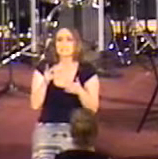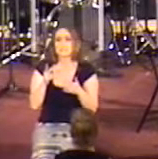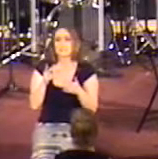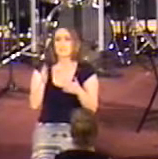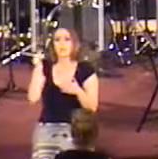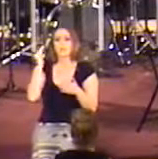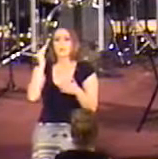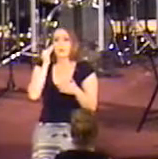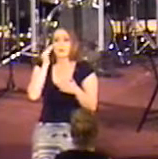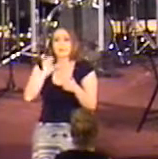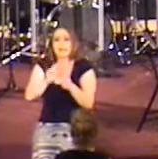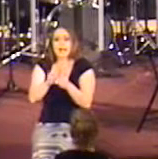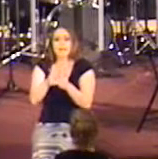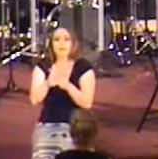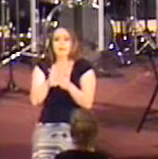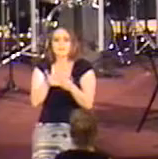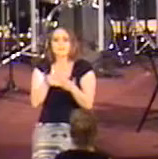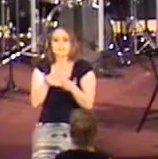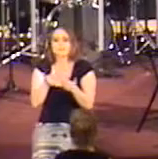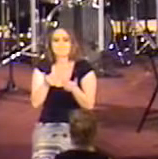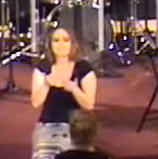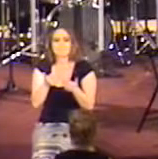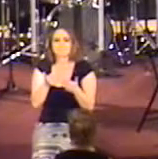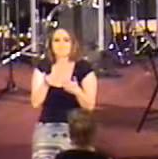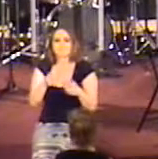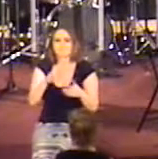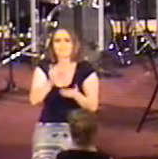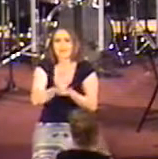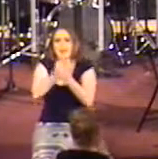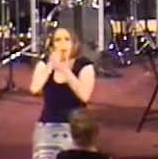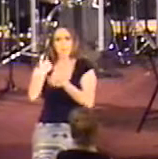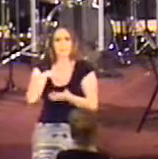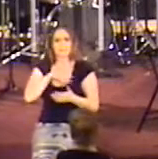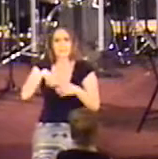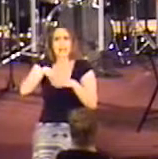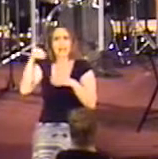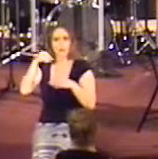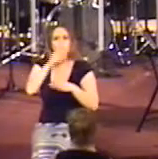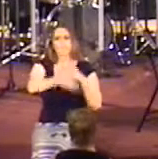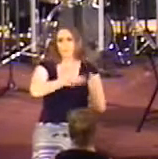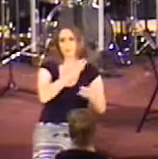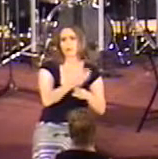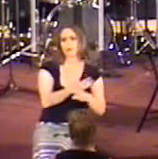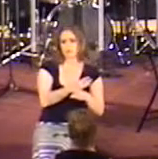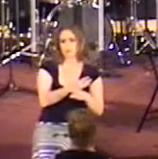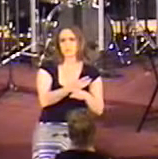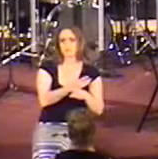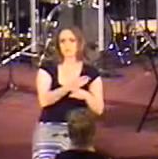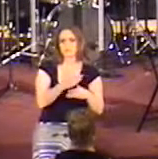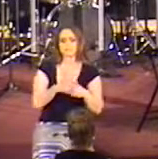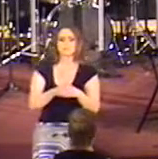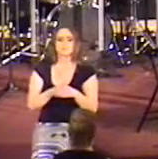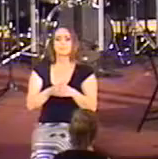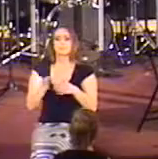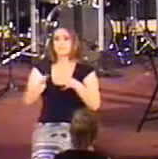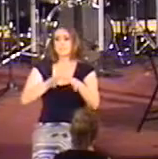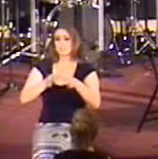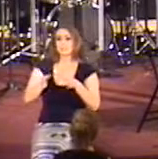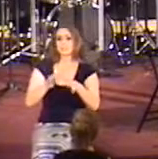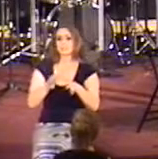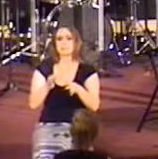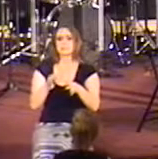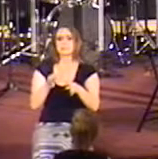of the rut or pulling us out of the influence of the world. But notice how he describes it. This is a good time for us to take